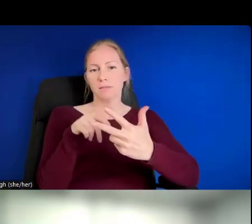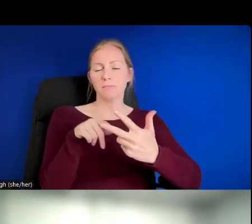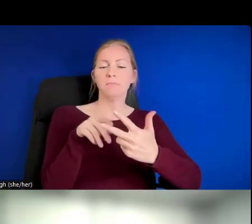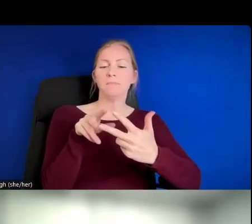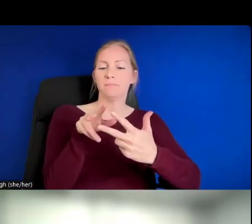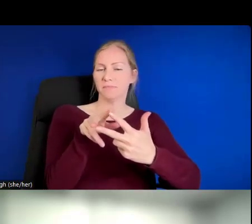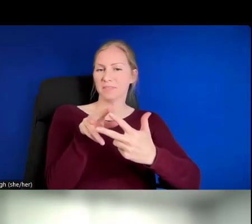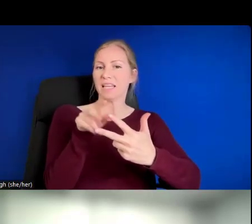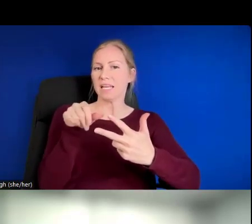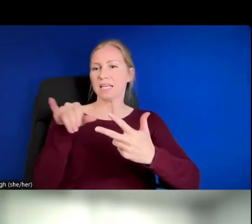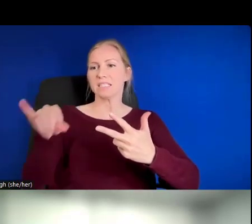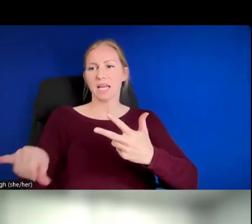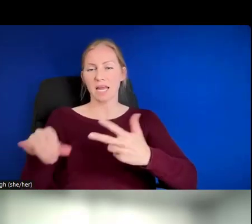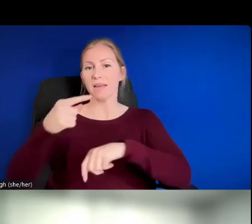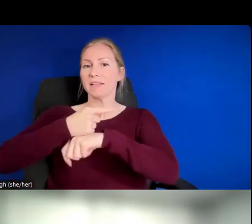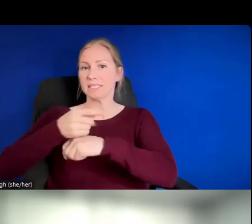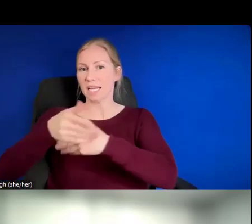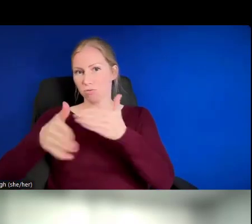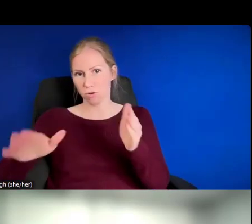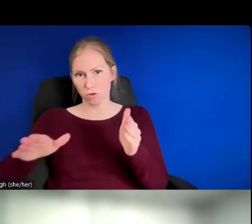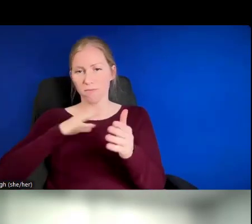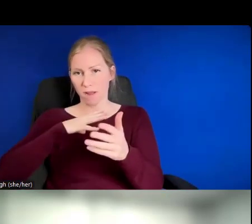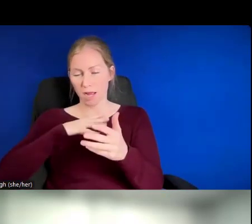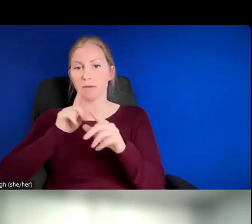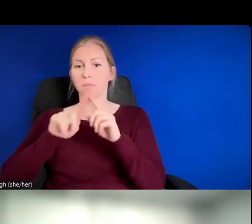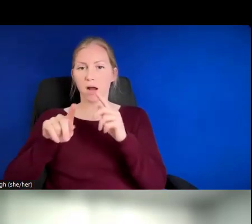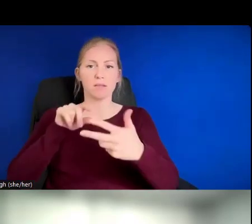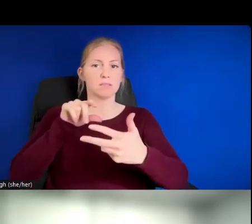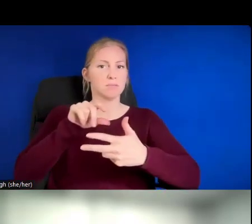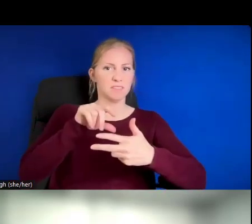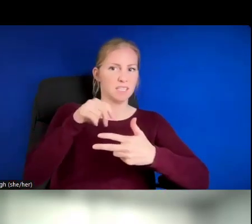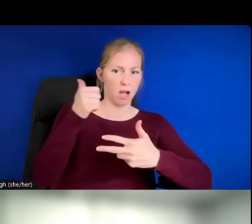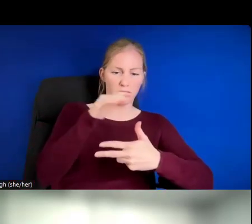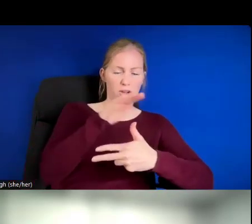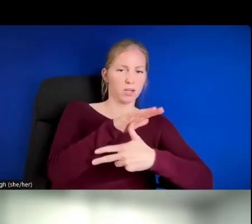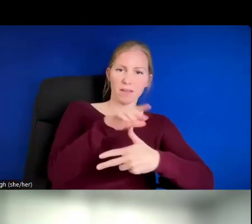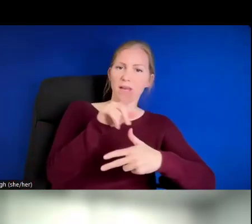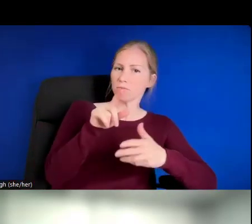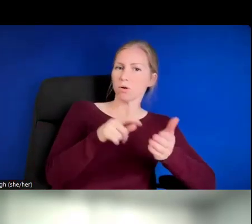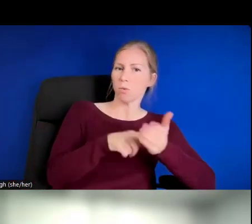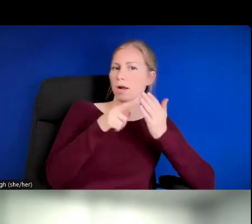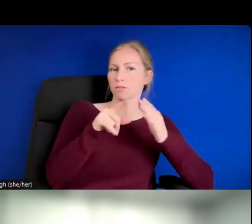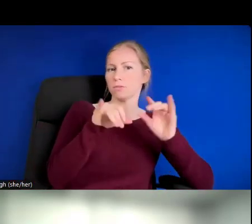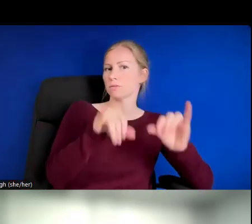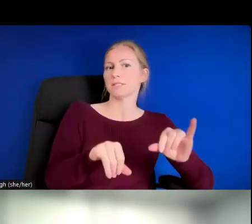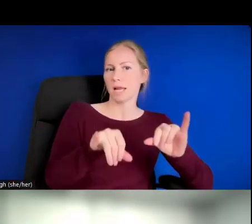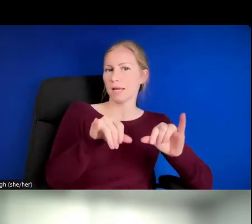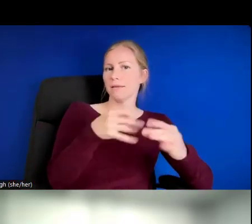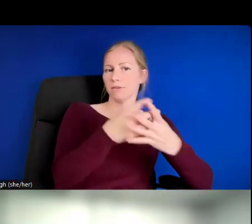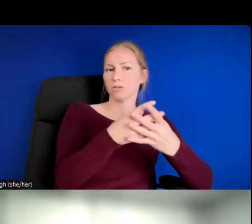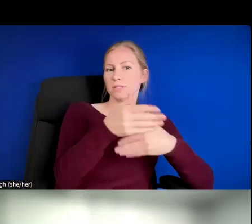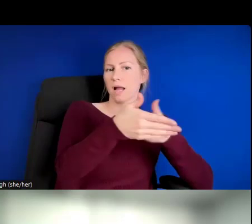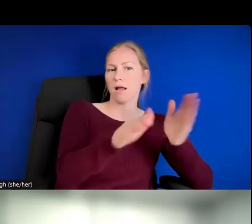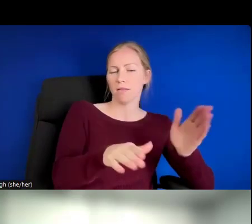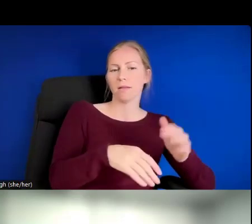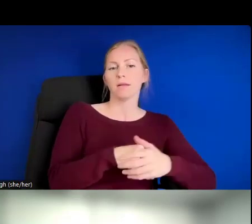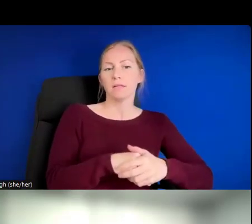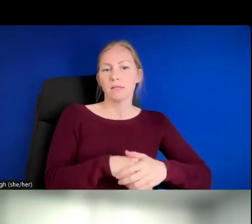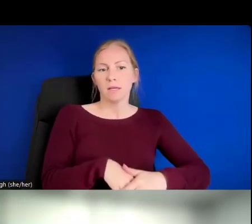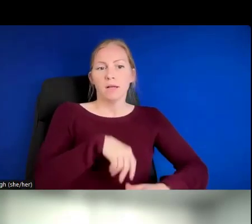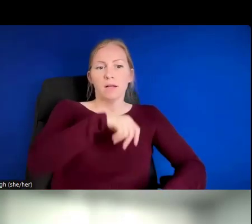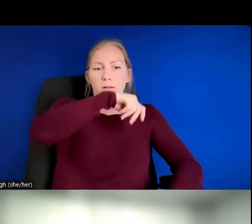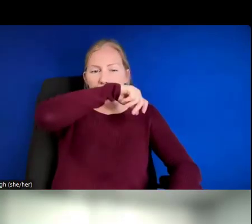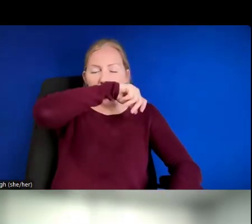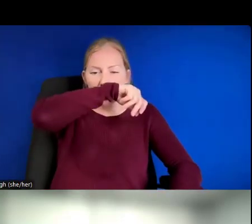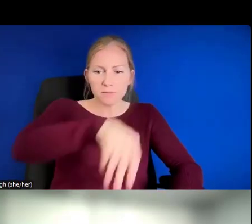day. Overnight lock-in and count lock-in hours are excluded from the definition of seclusion in